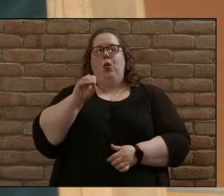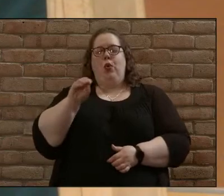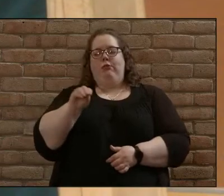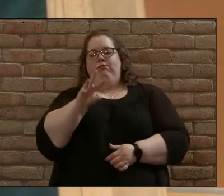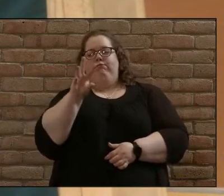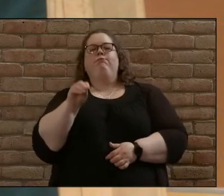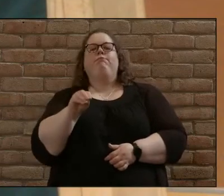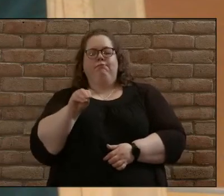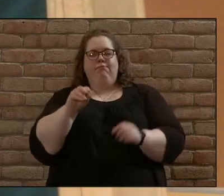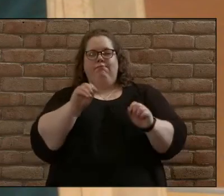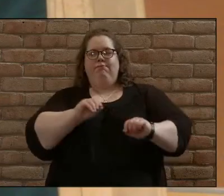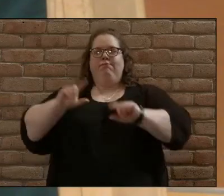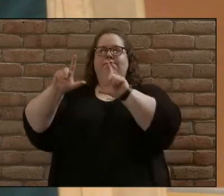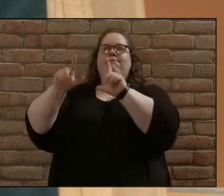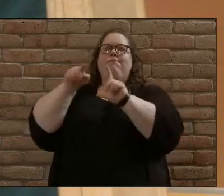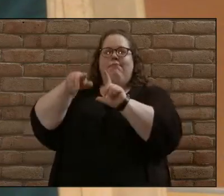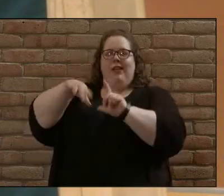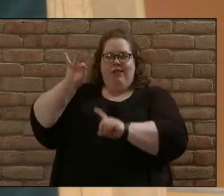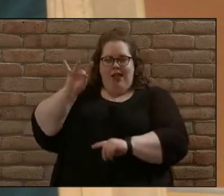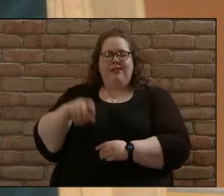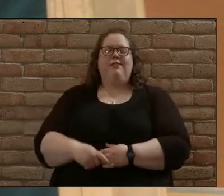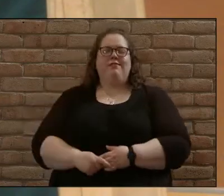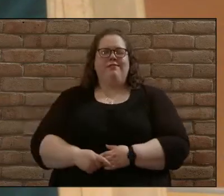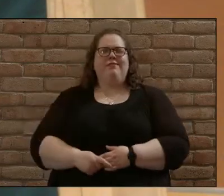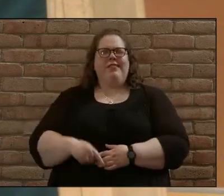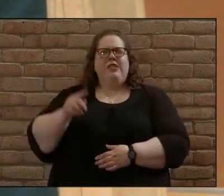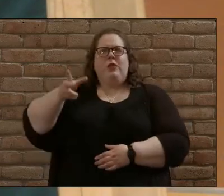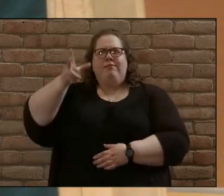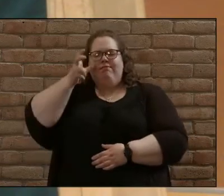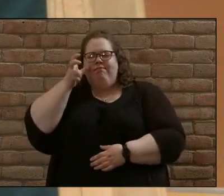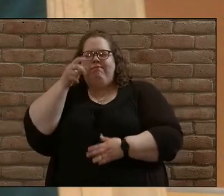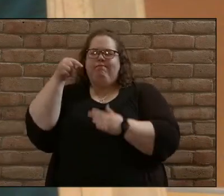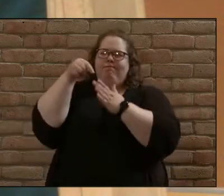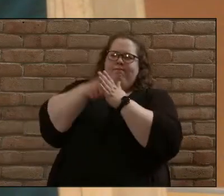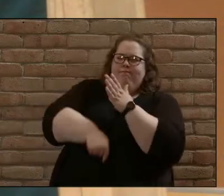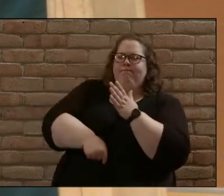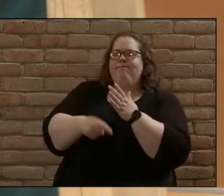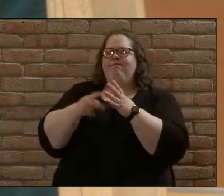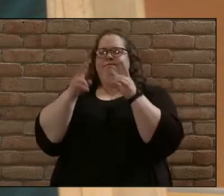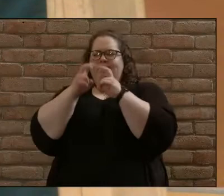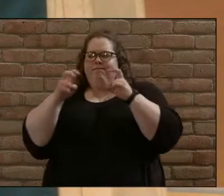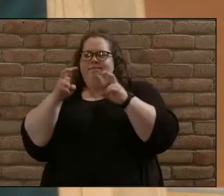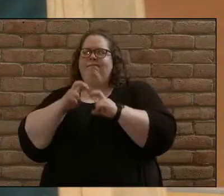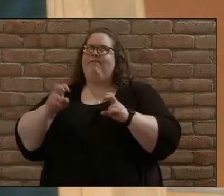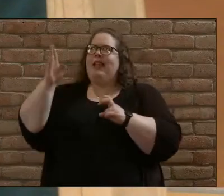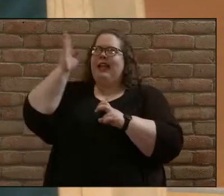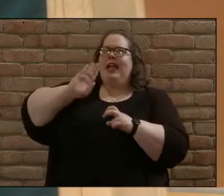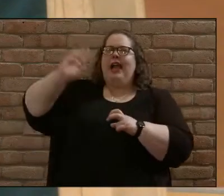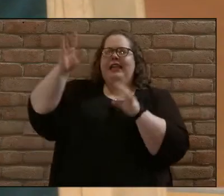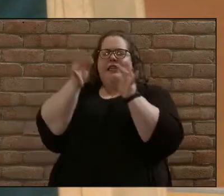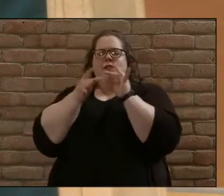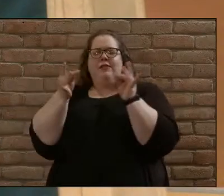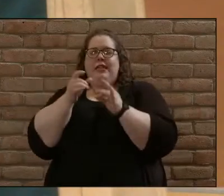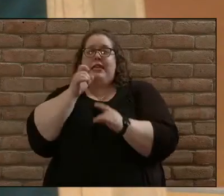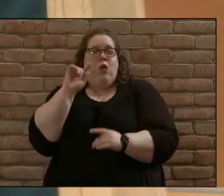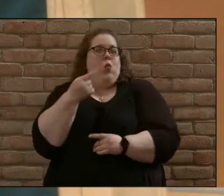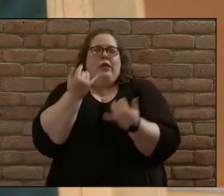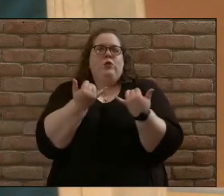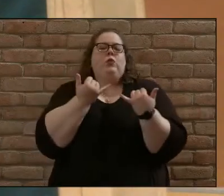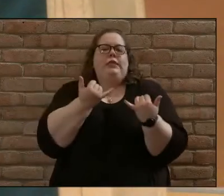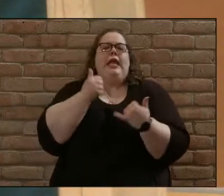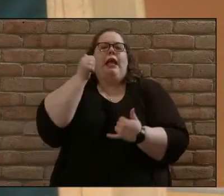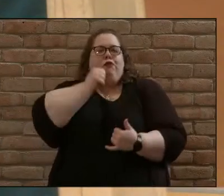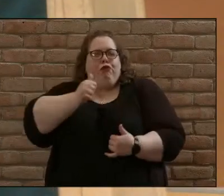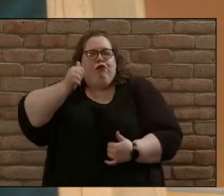now. Take it deeper. Spend time in God's Word throughout the week, not just today, but daily, that you might